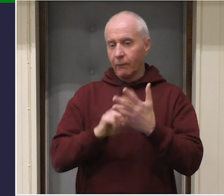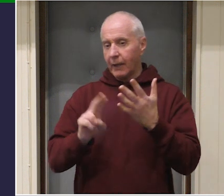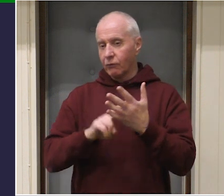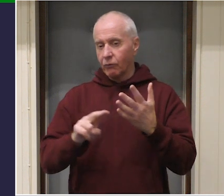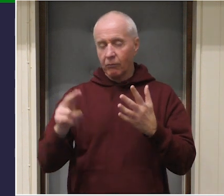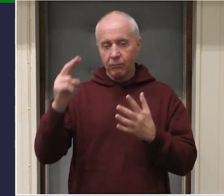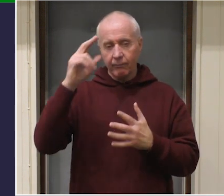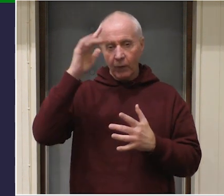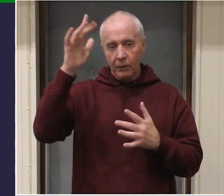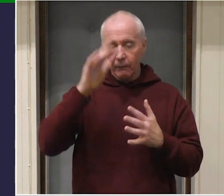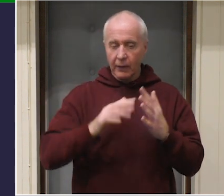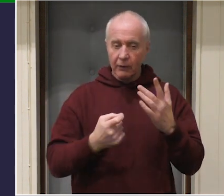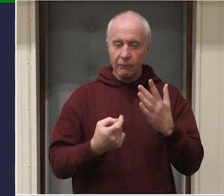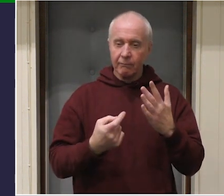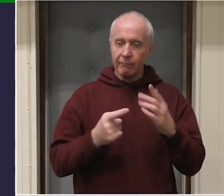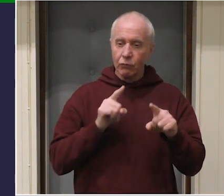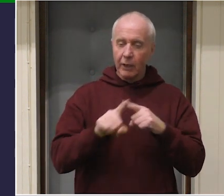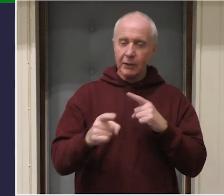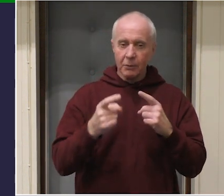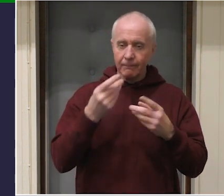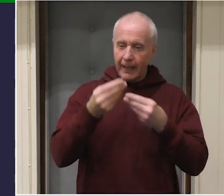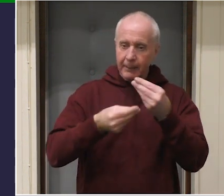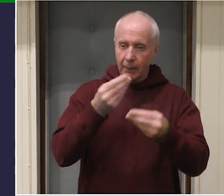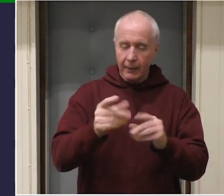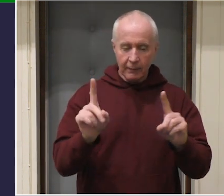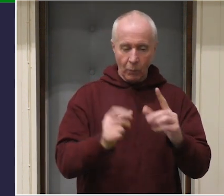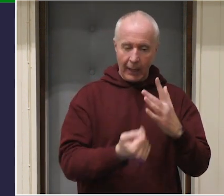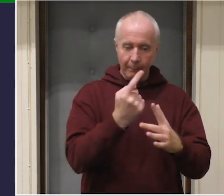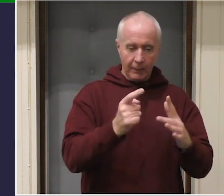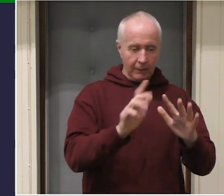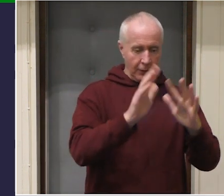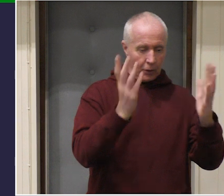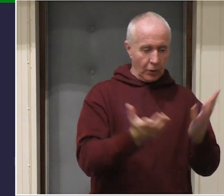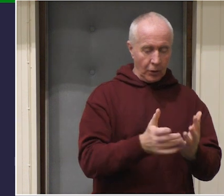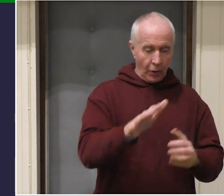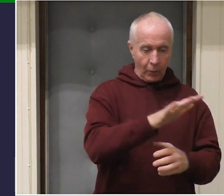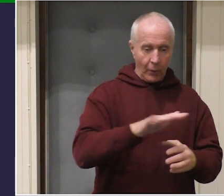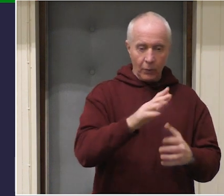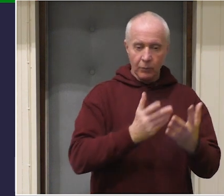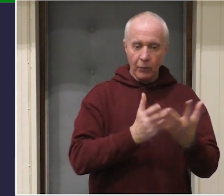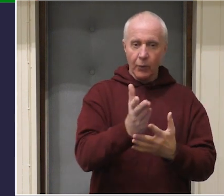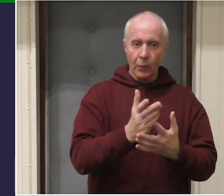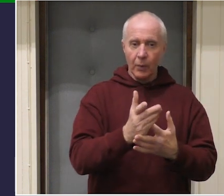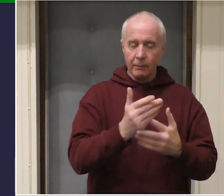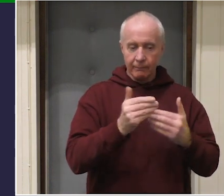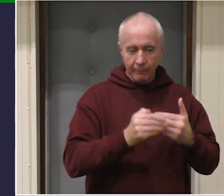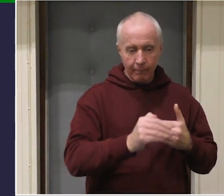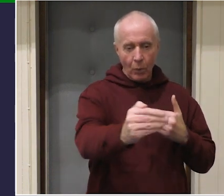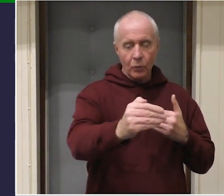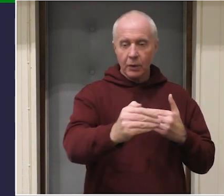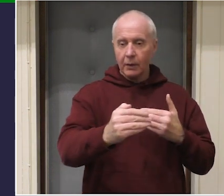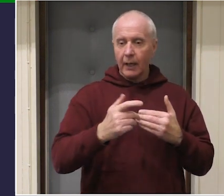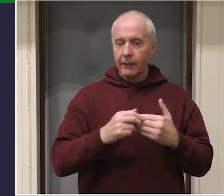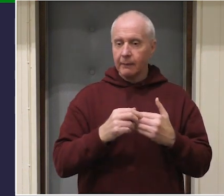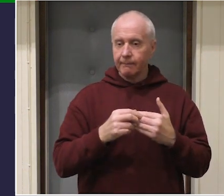the idea of trying to explain what goes on in the world through force and motion and things like that. And again, this is what we teach our